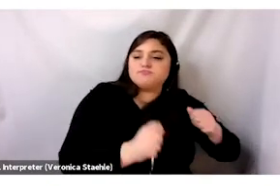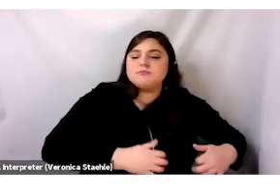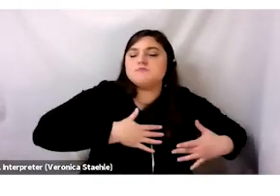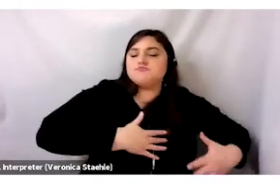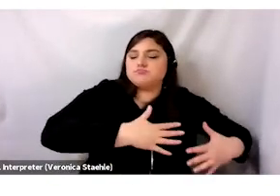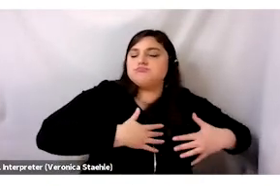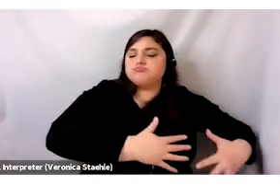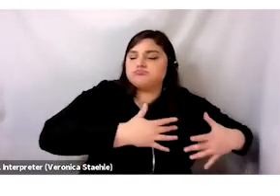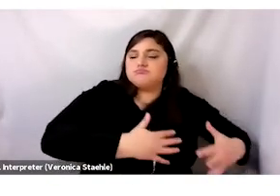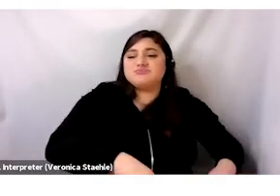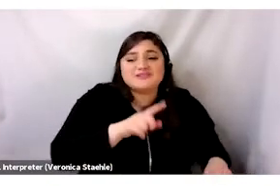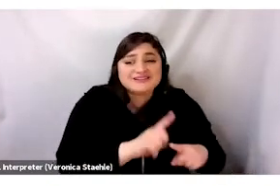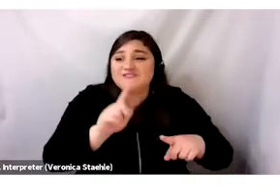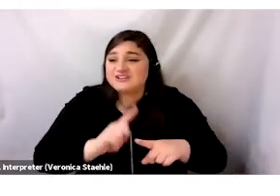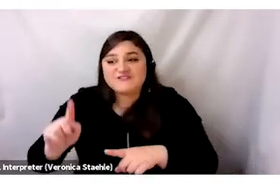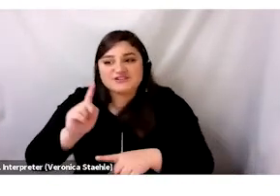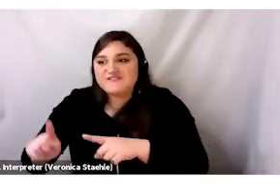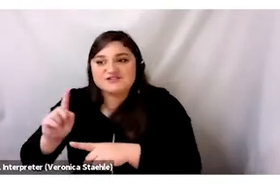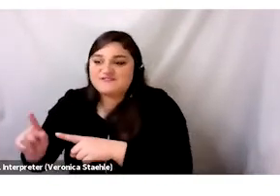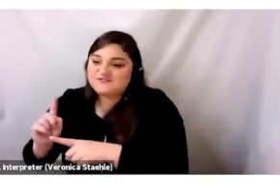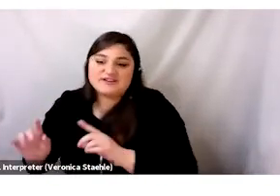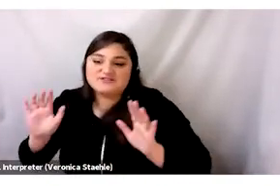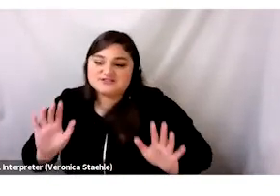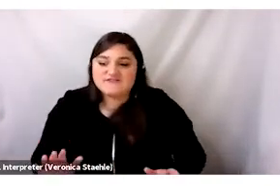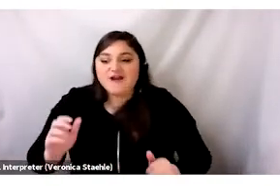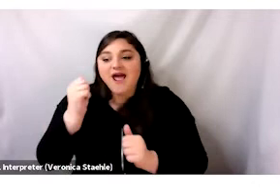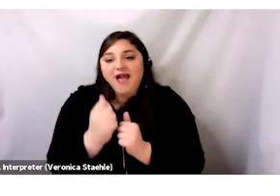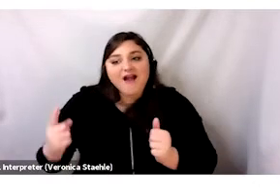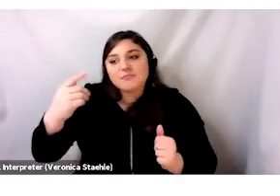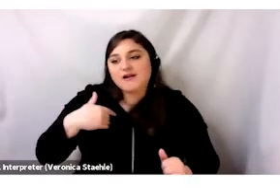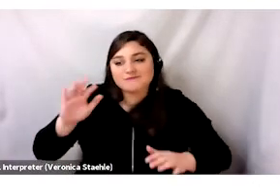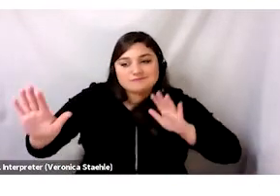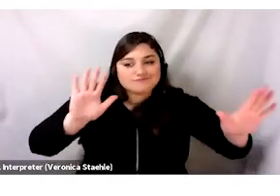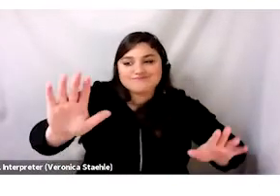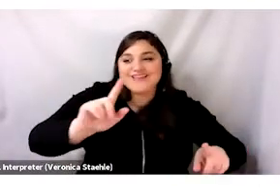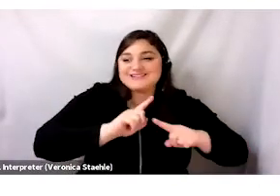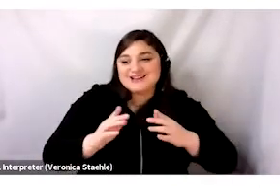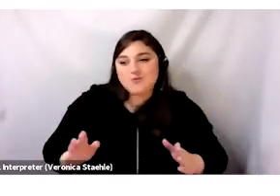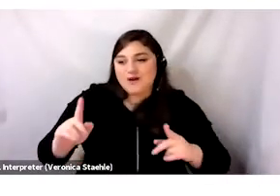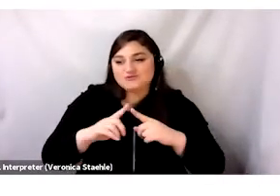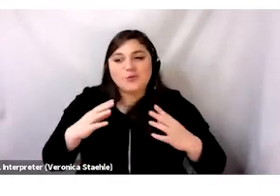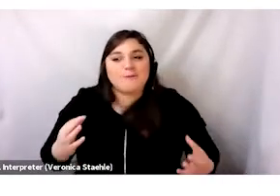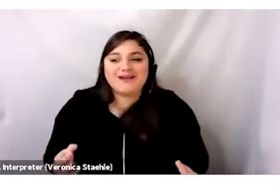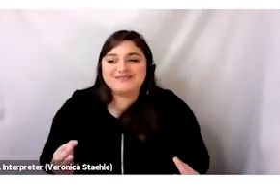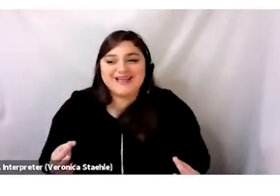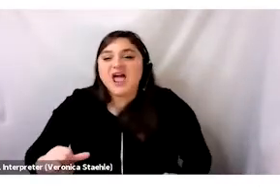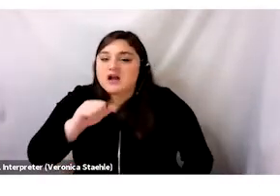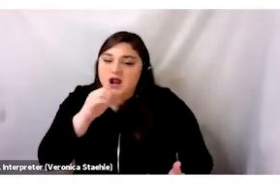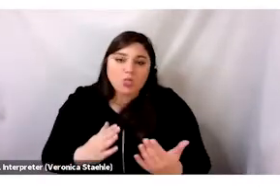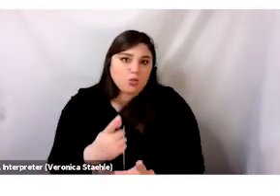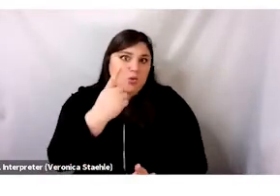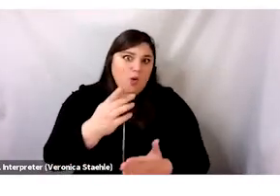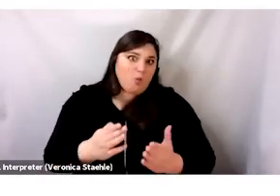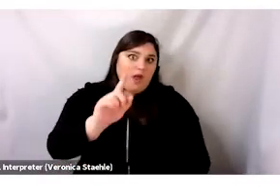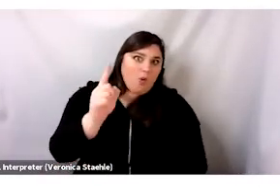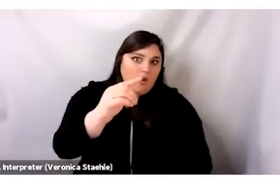Um, so I just want to remind everyone that there's no one right way to meditate. At the same time, I